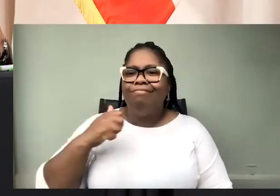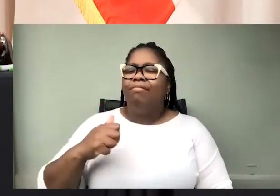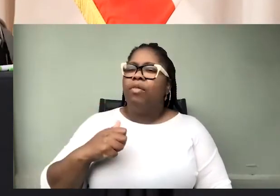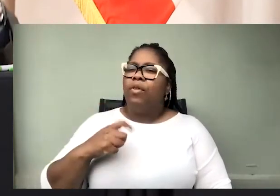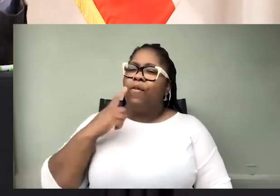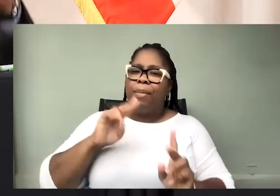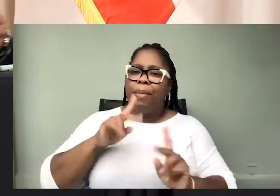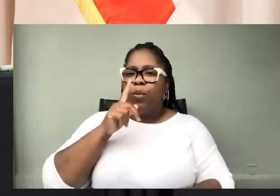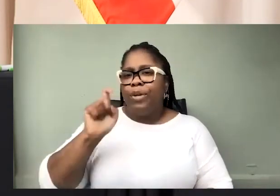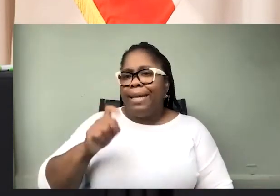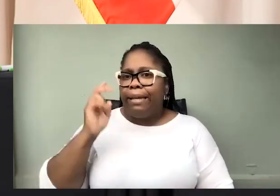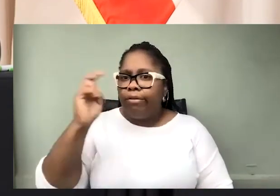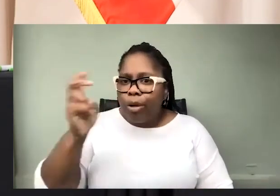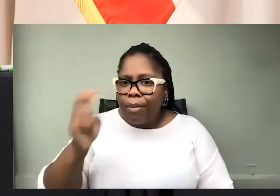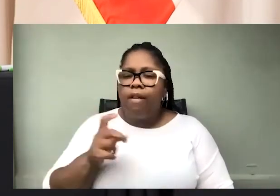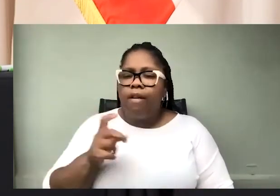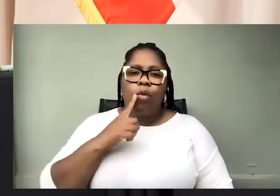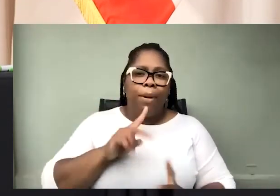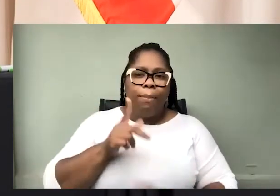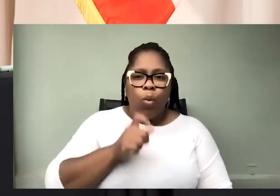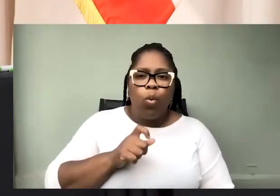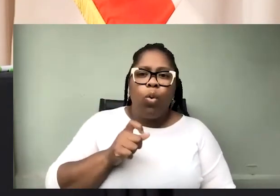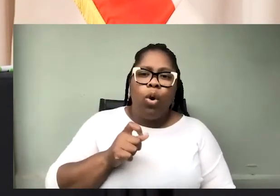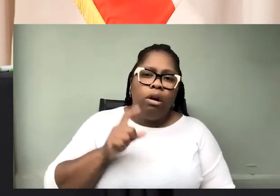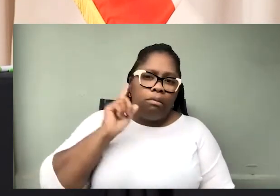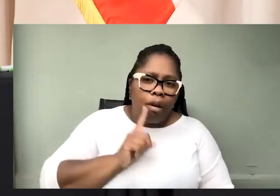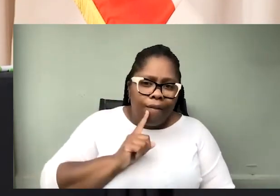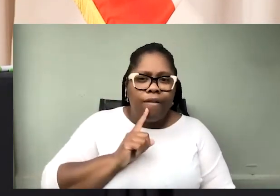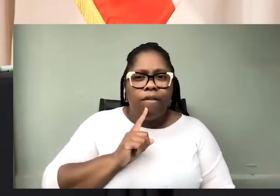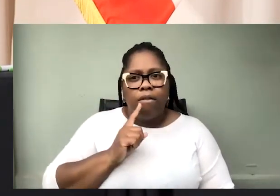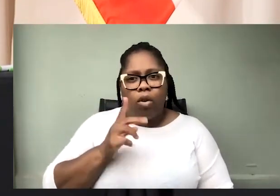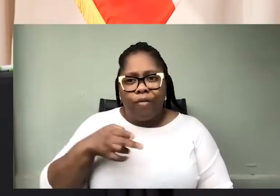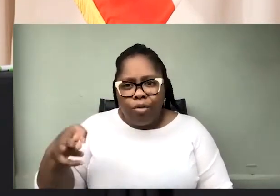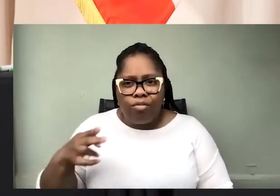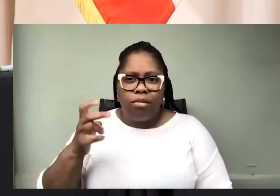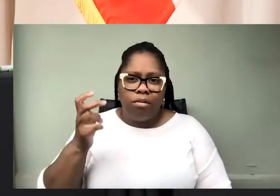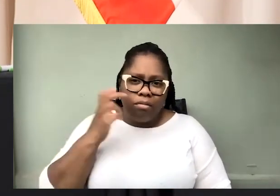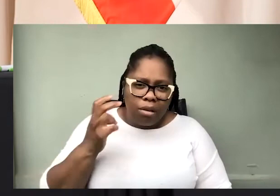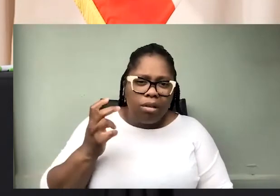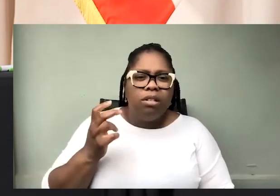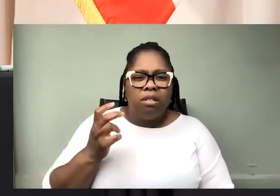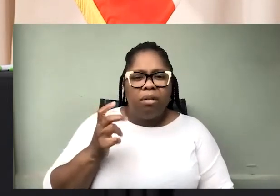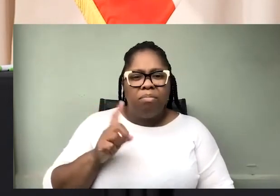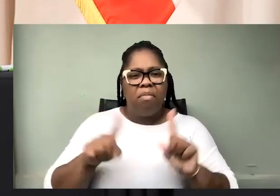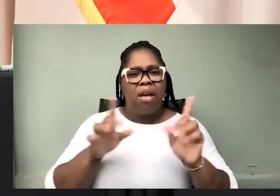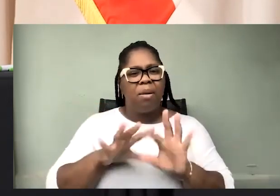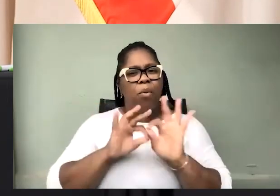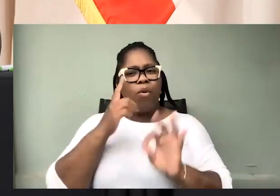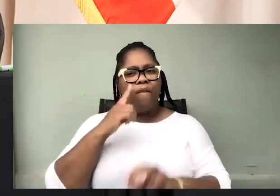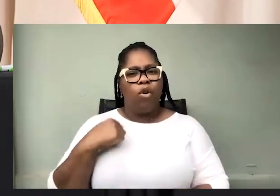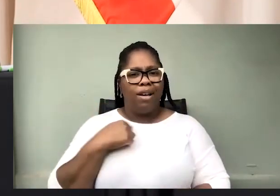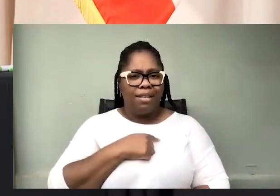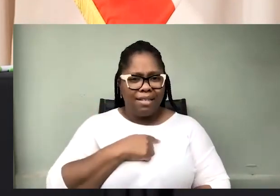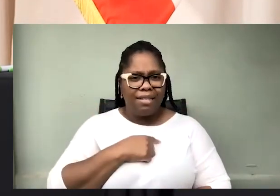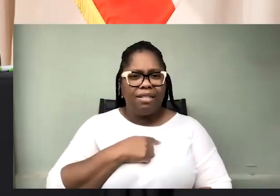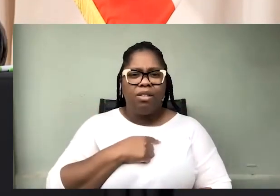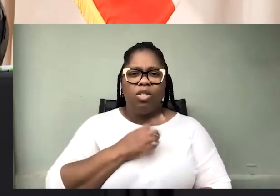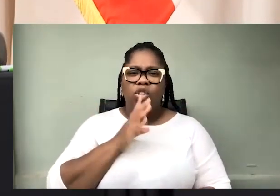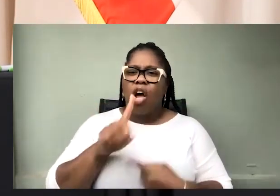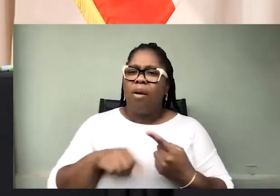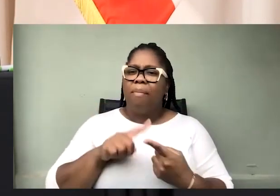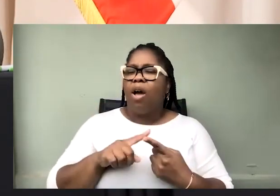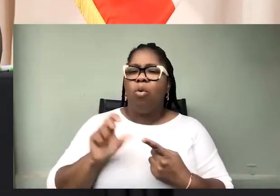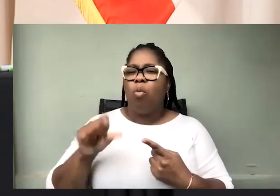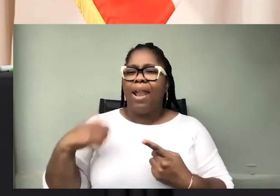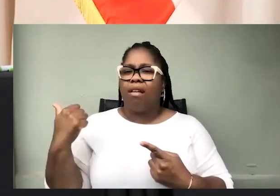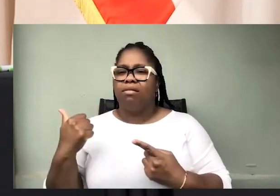those who might need be hearing impaired or visually impaired. But I think it's also important for us to think about alternatives to just